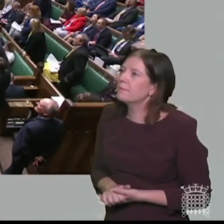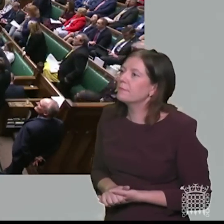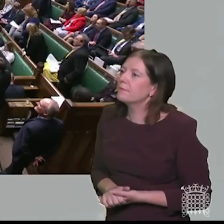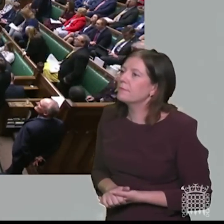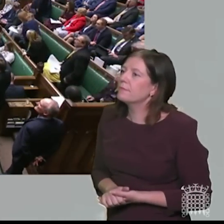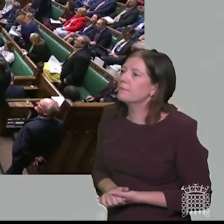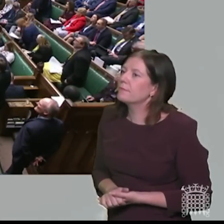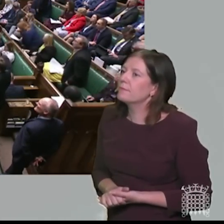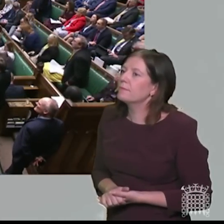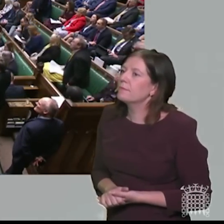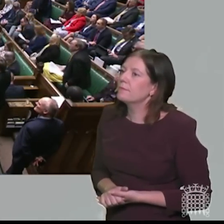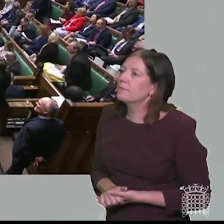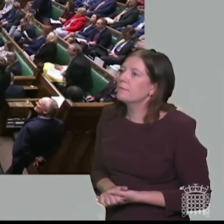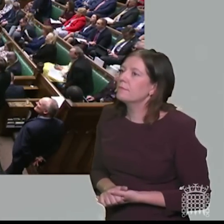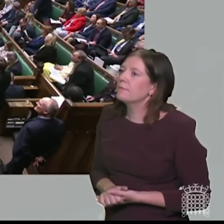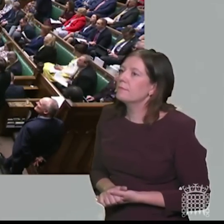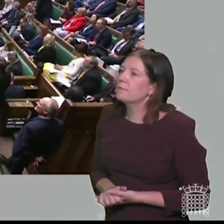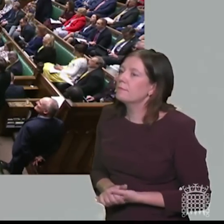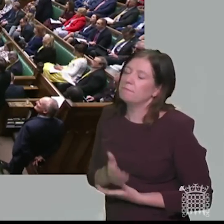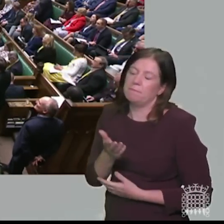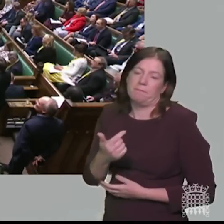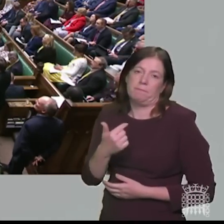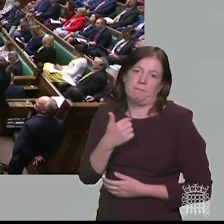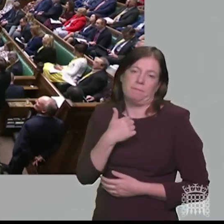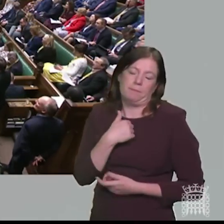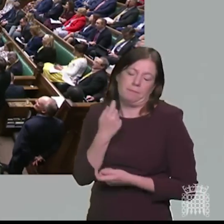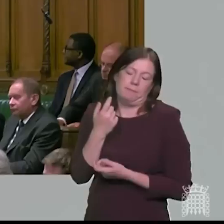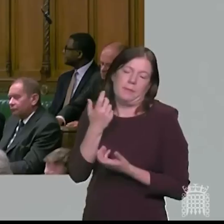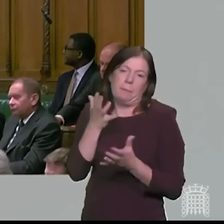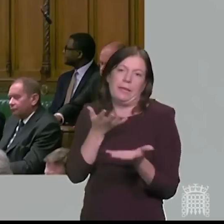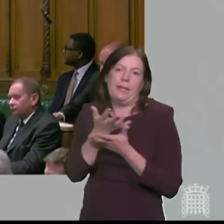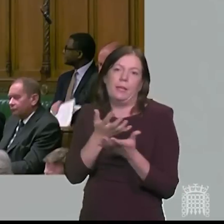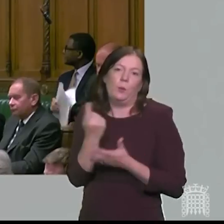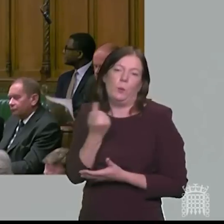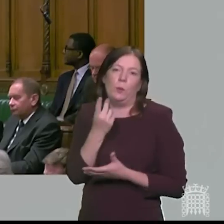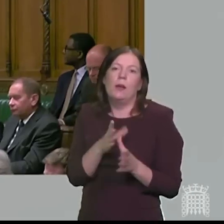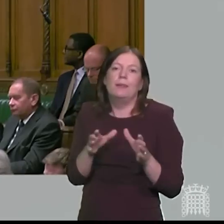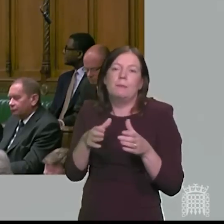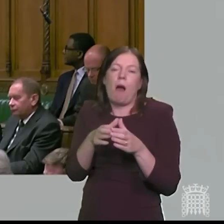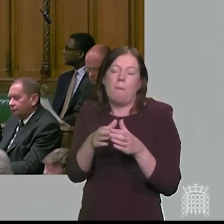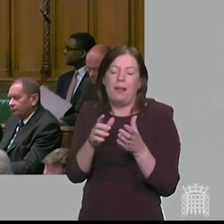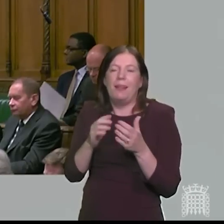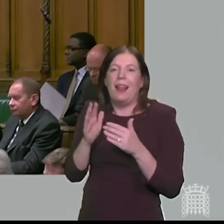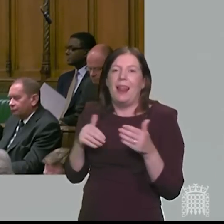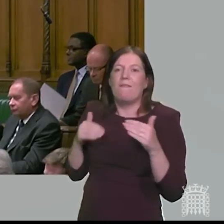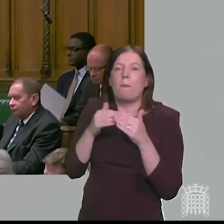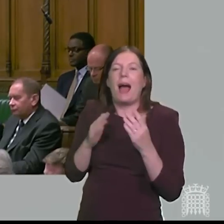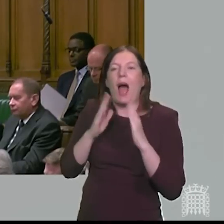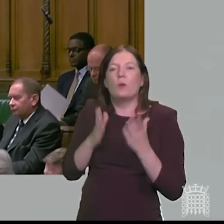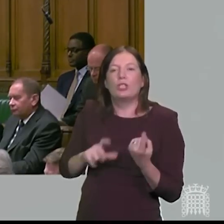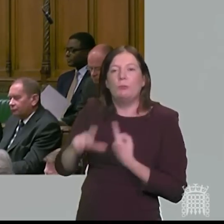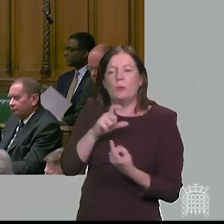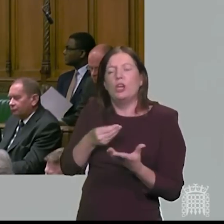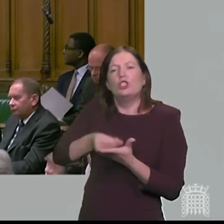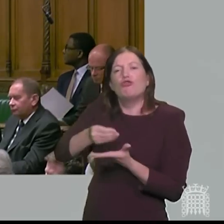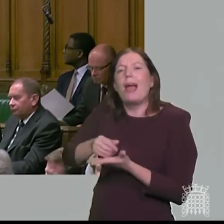Speaker, as my right honourable friend knows, I've been liaising closely with the Department for Levelling Up Housing and Communities and with the